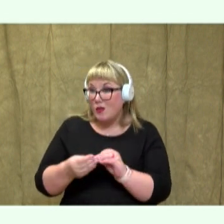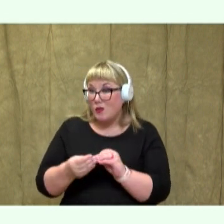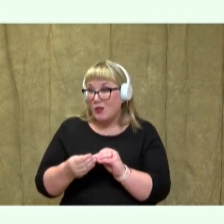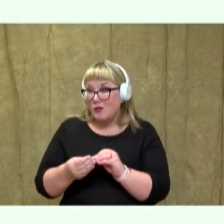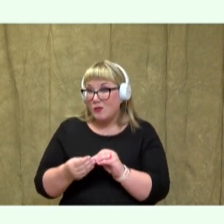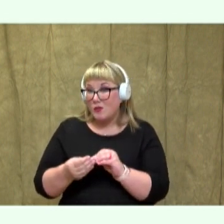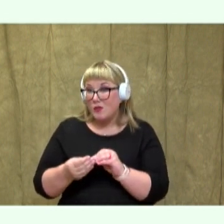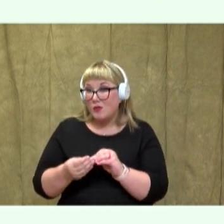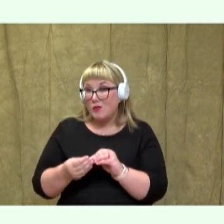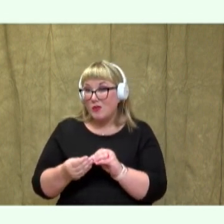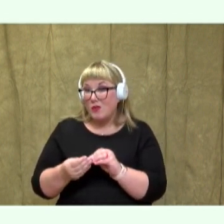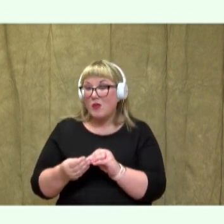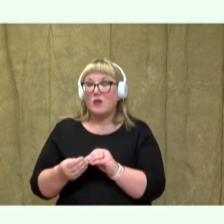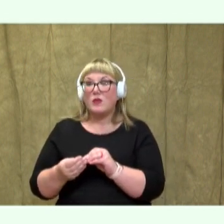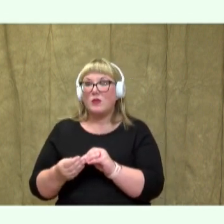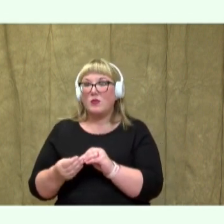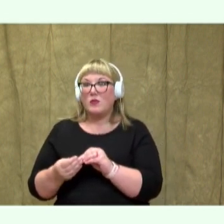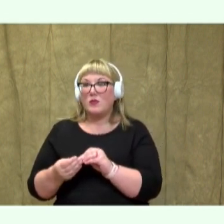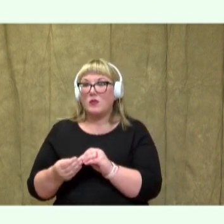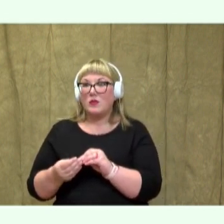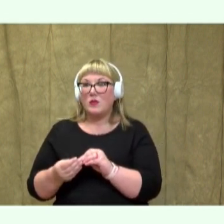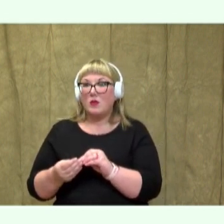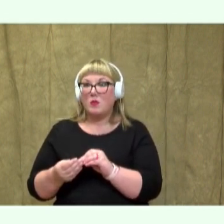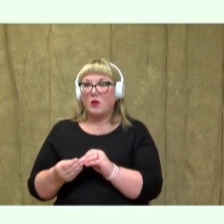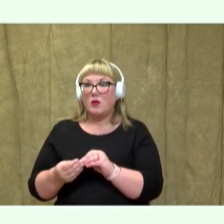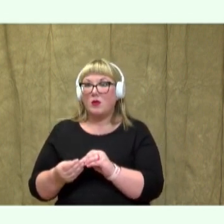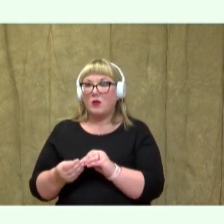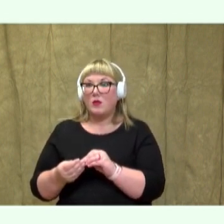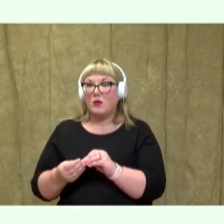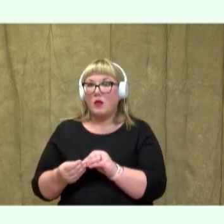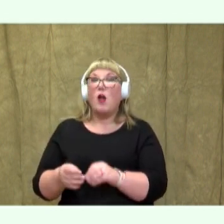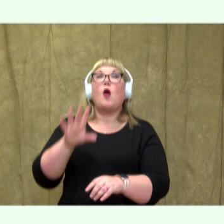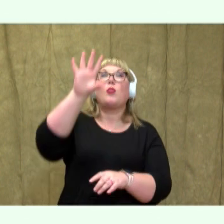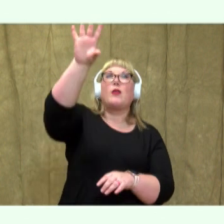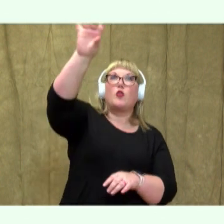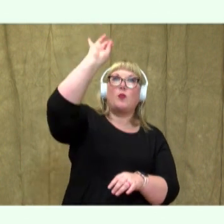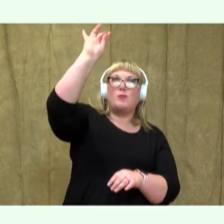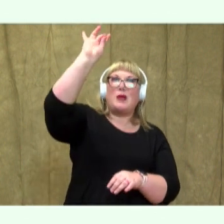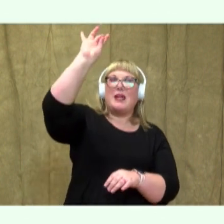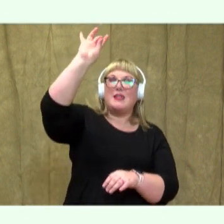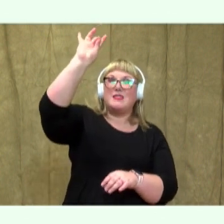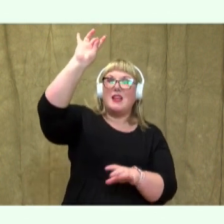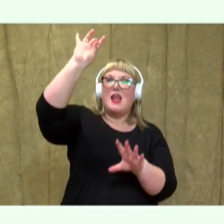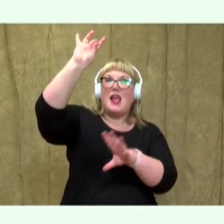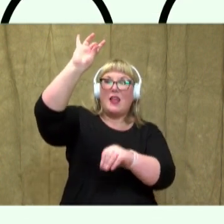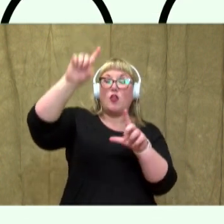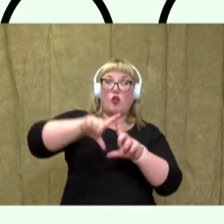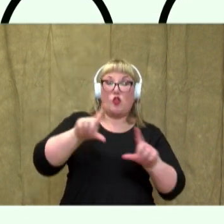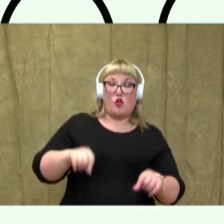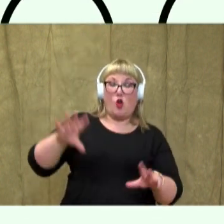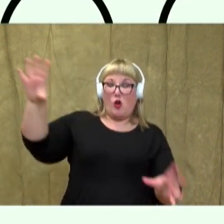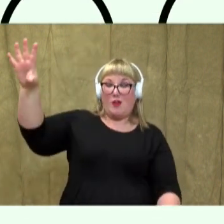the 2-digit number that you picked and solve by using any strategy.